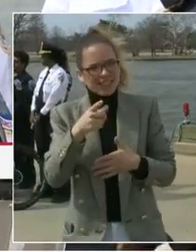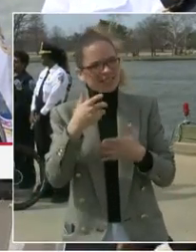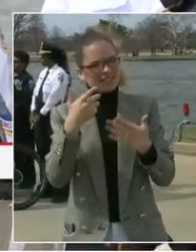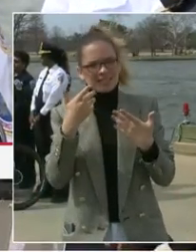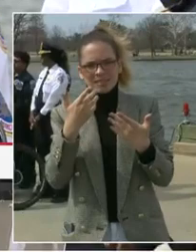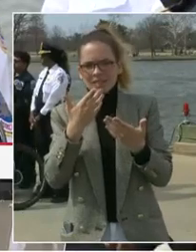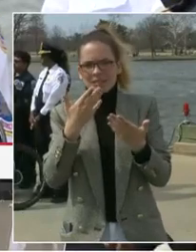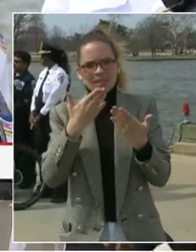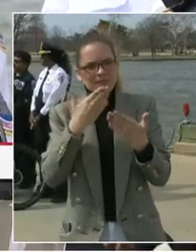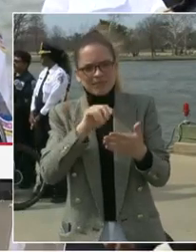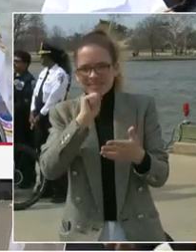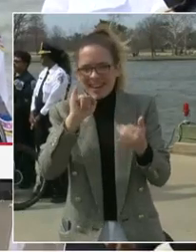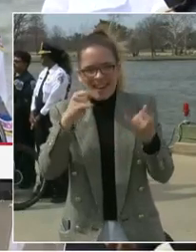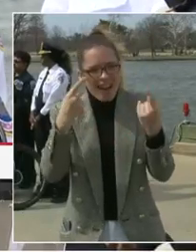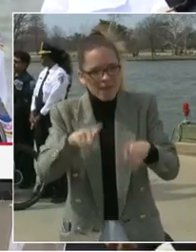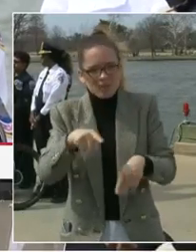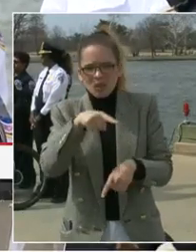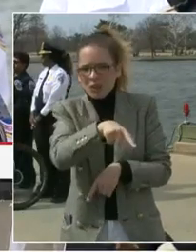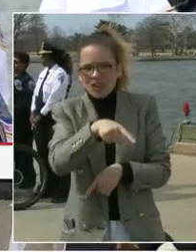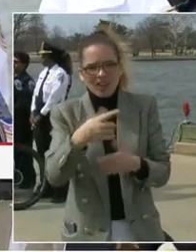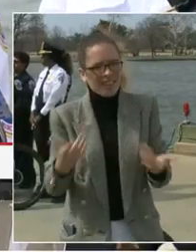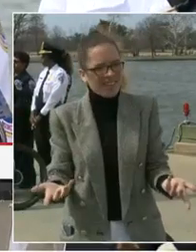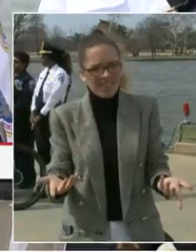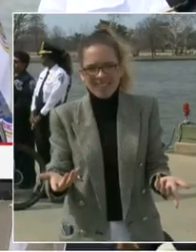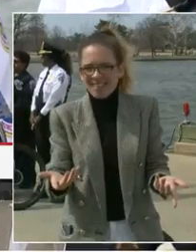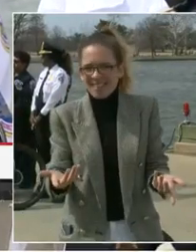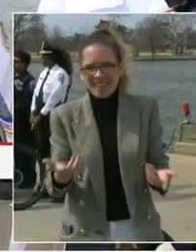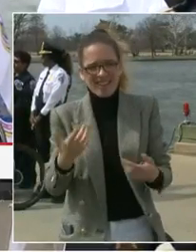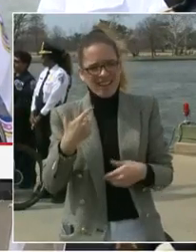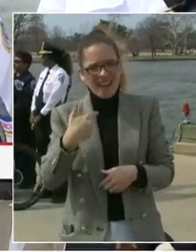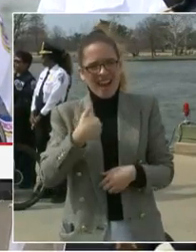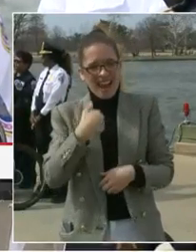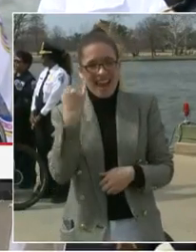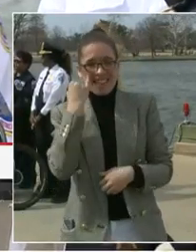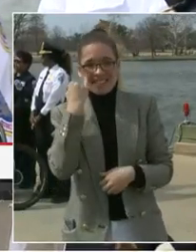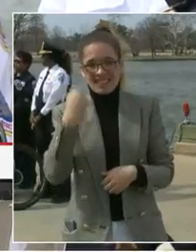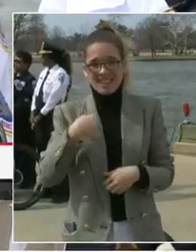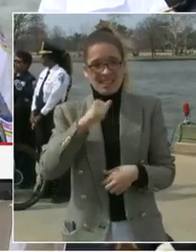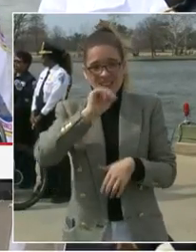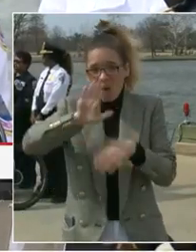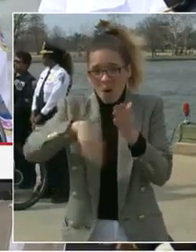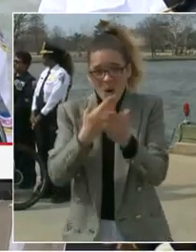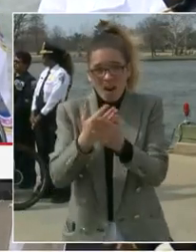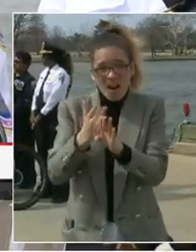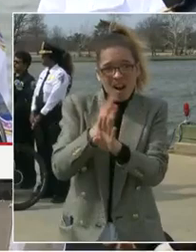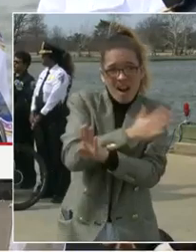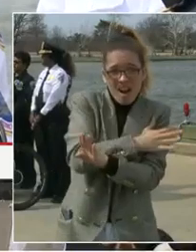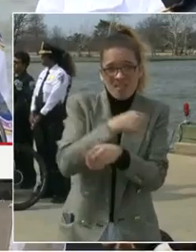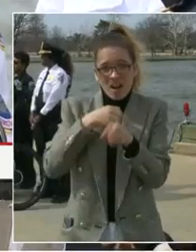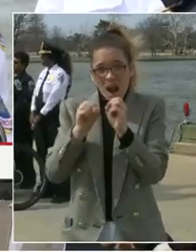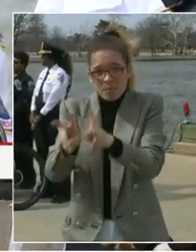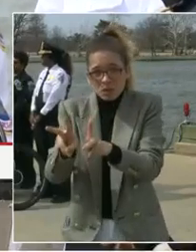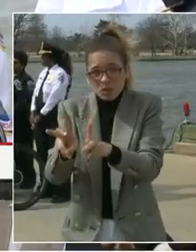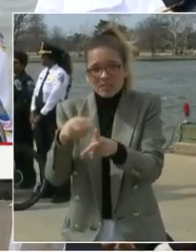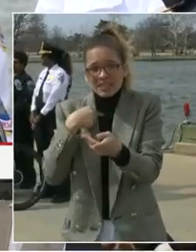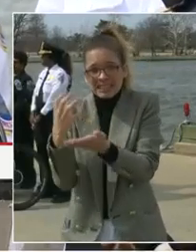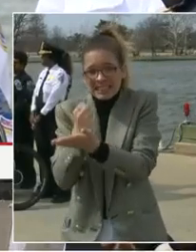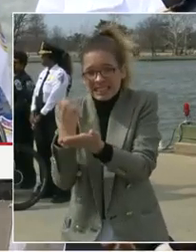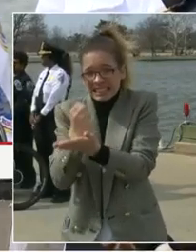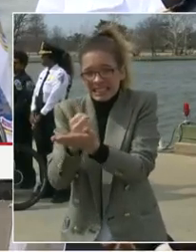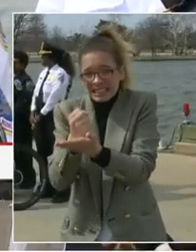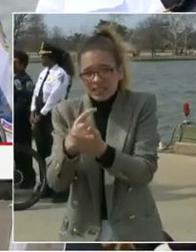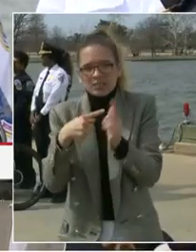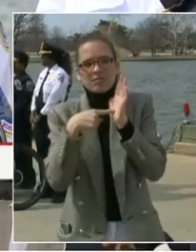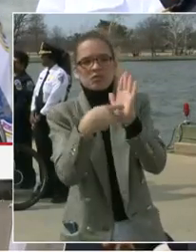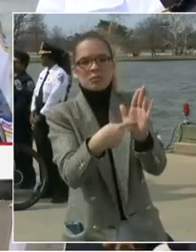happened. I would not have been in a position to be called upon by the chief if I hadn't had all those prior opportunities to demonstrate my skills in other areas.